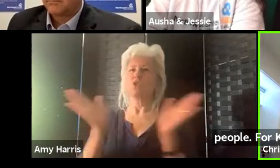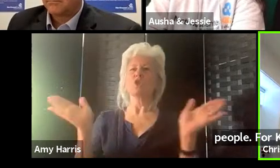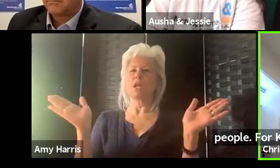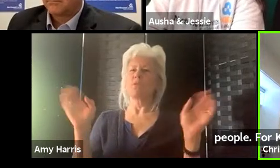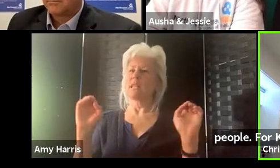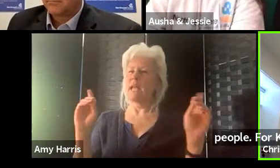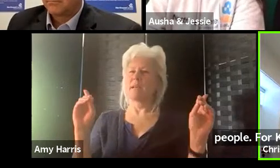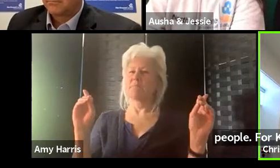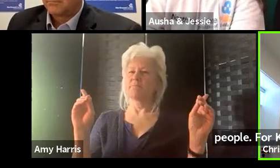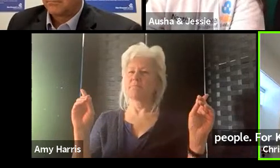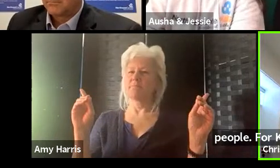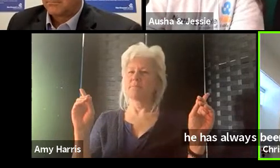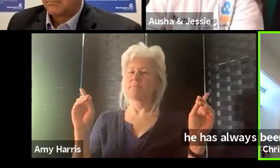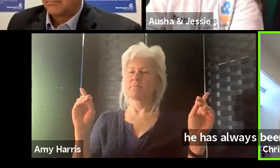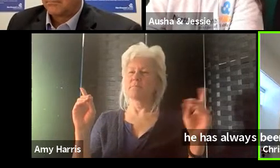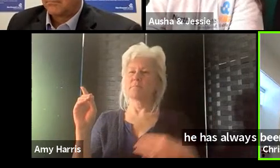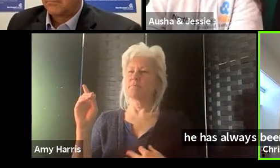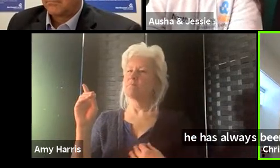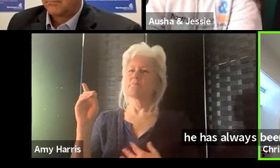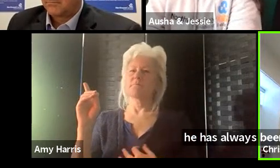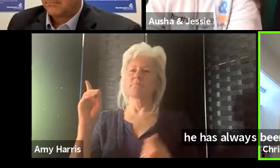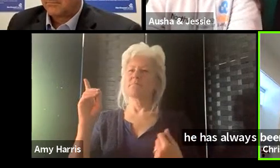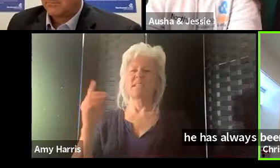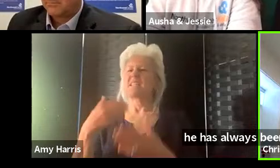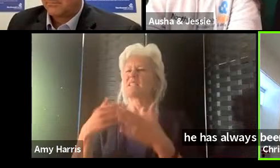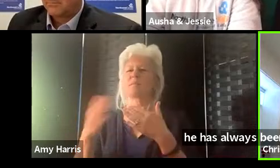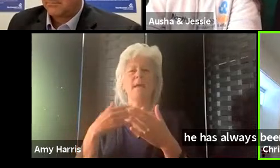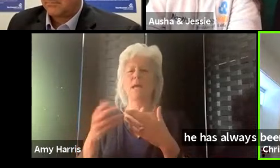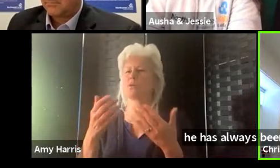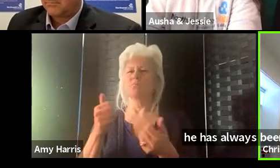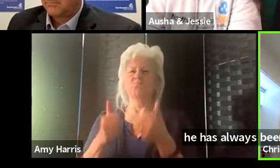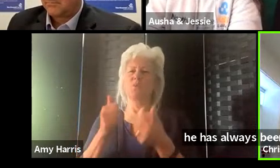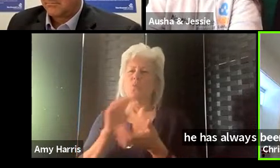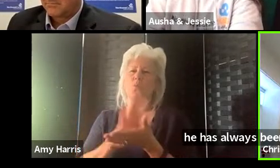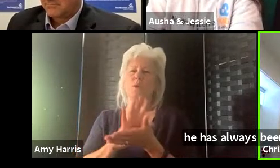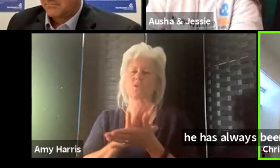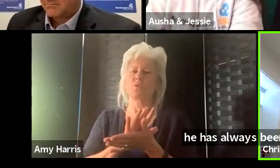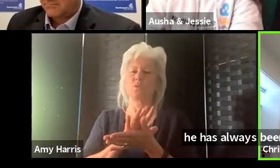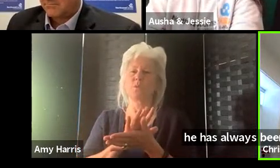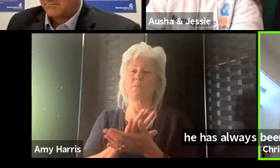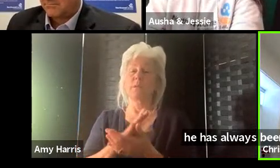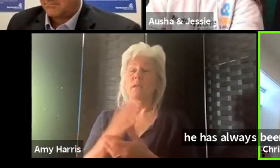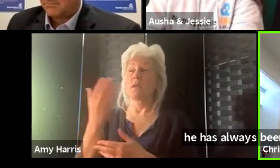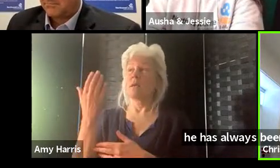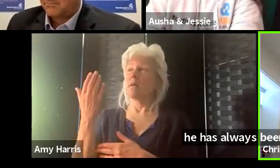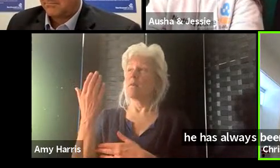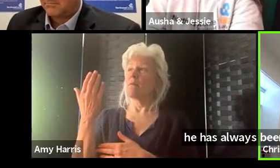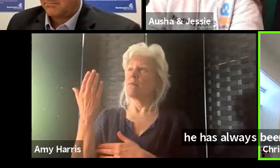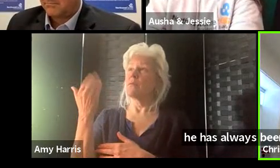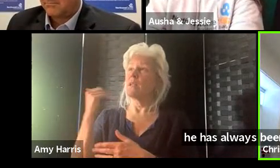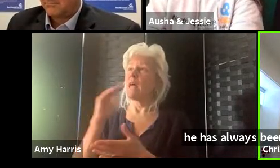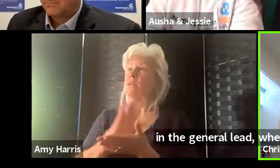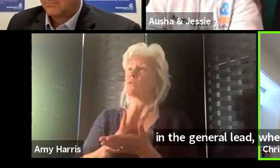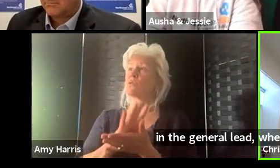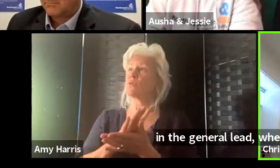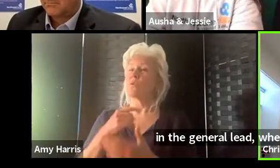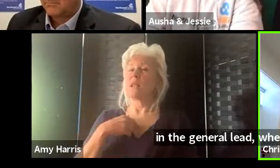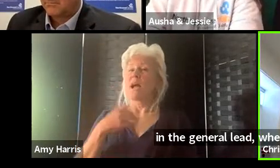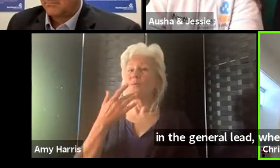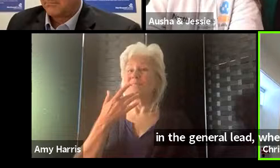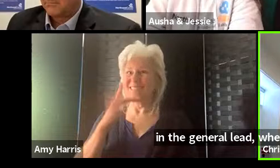ed wherever he's gone. And the last school he was at, I was pretty lucky to be at